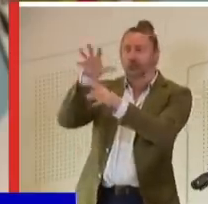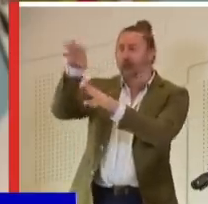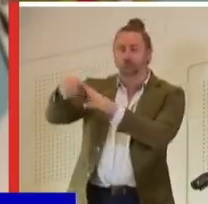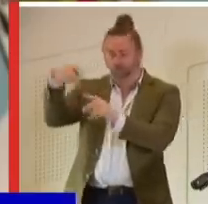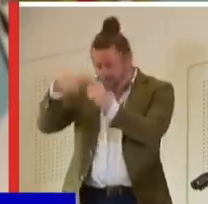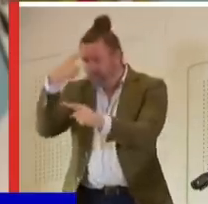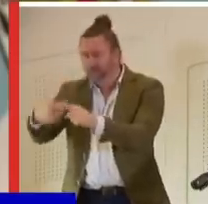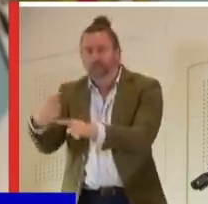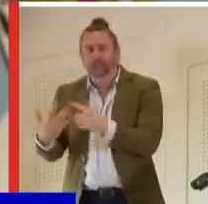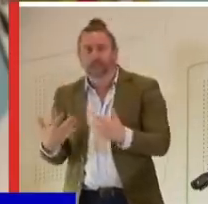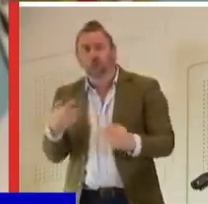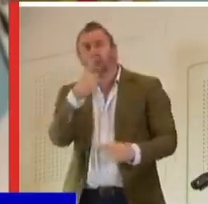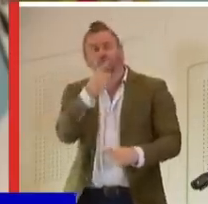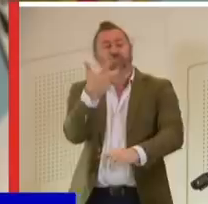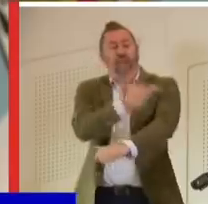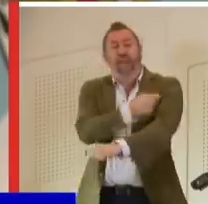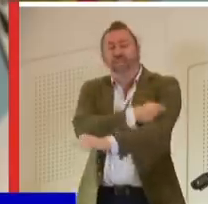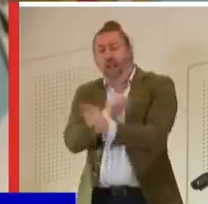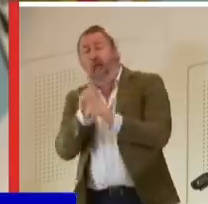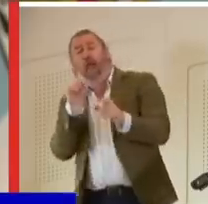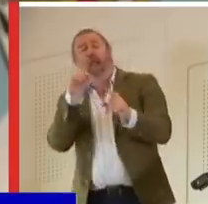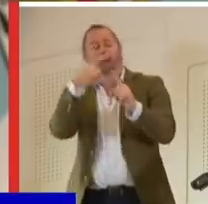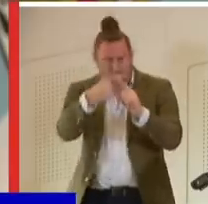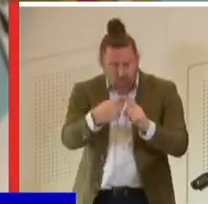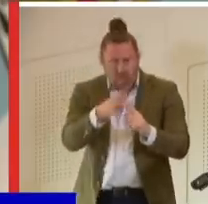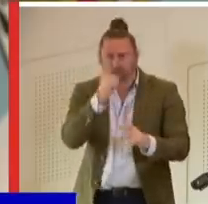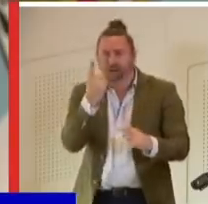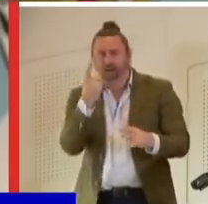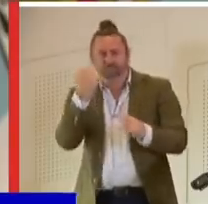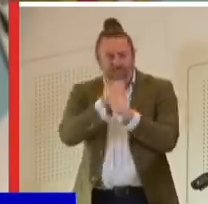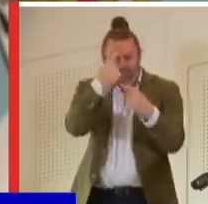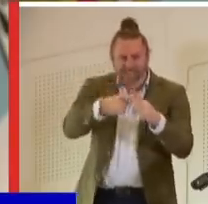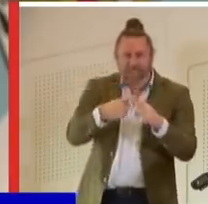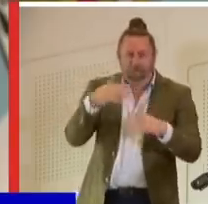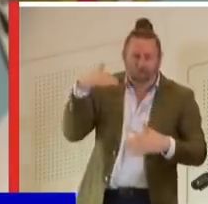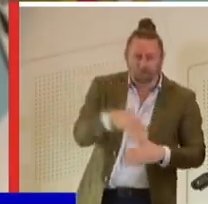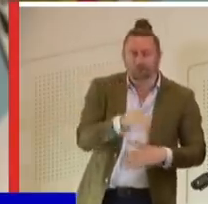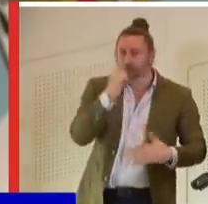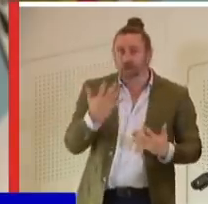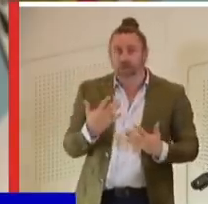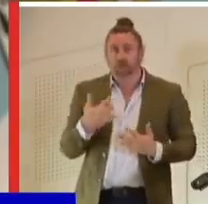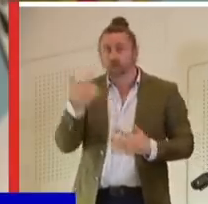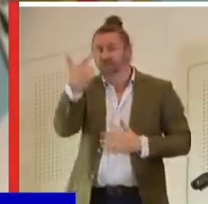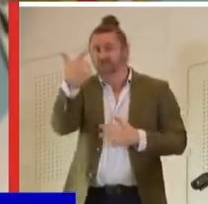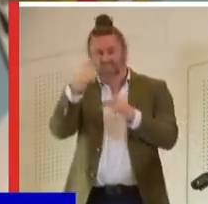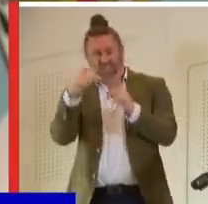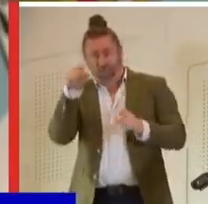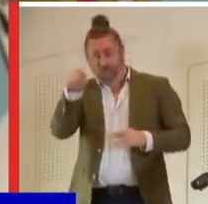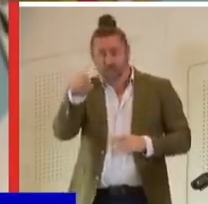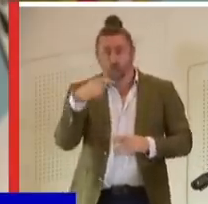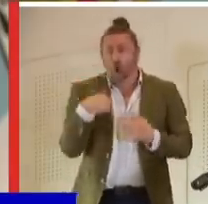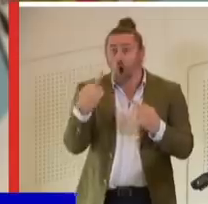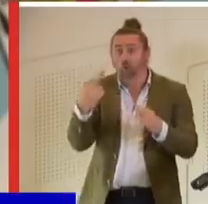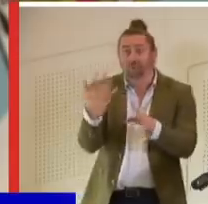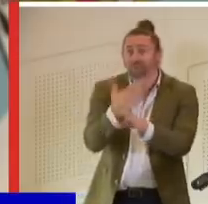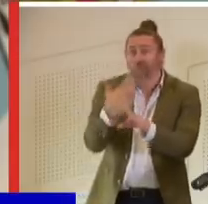you're vaccinated. So we now have a deadline. That's the 17th of December. Hopefully it'll happen even earlier than that, because I